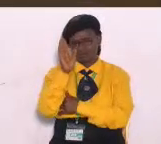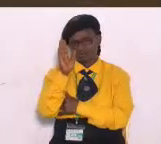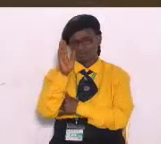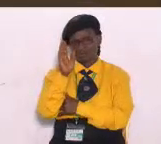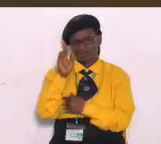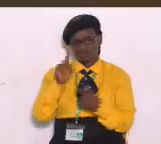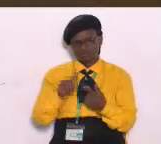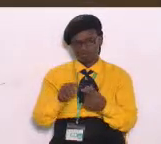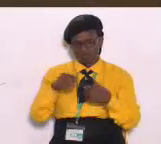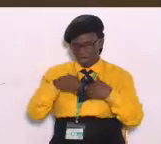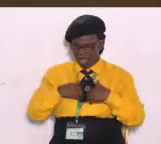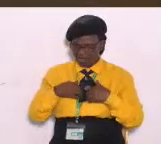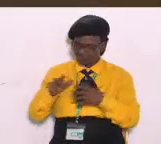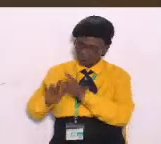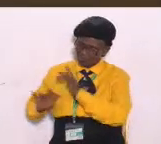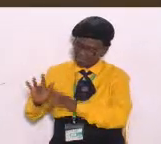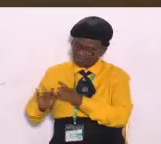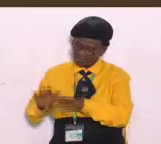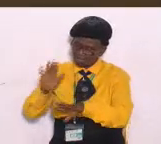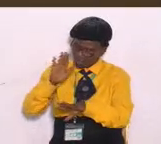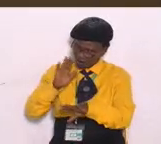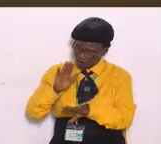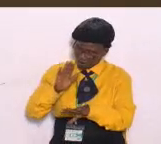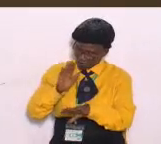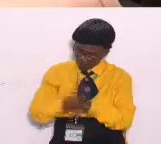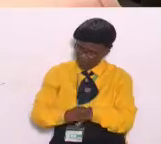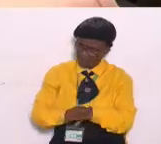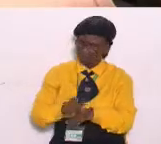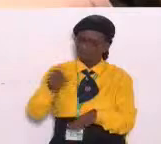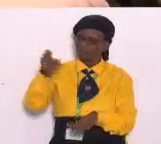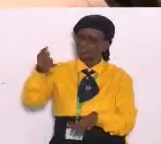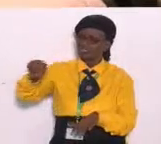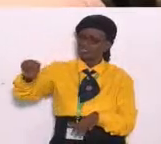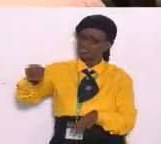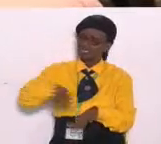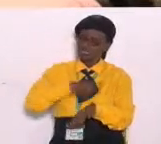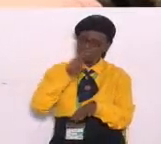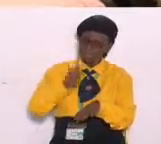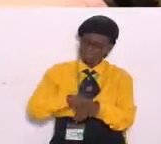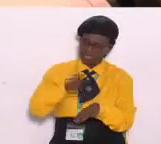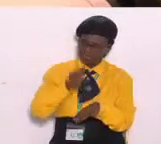to have mercy on your nation.